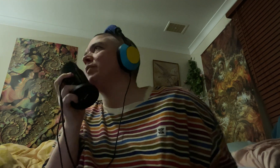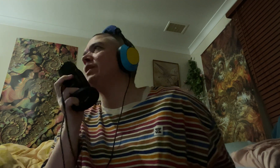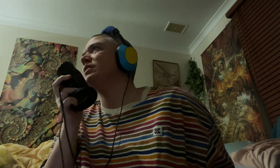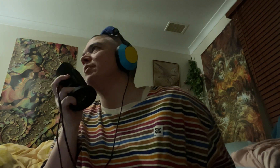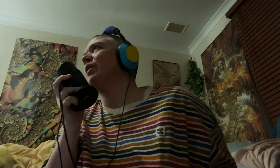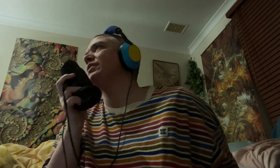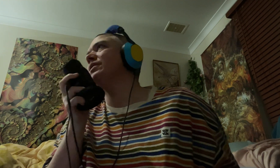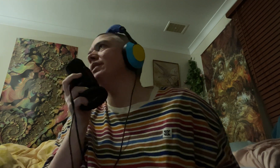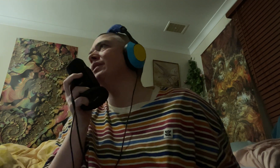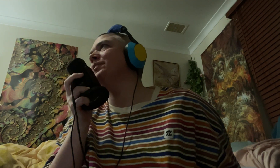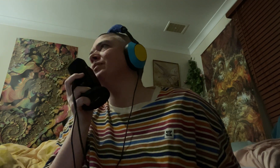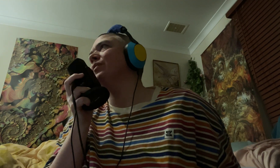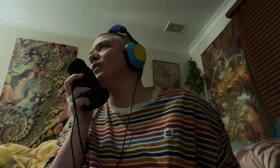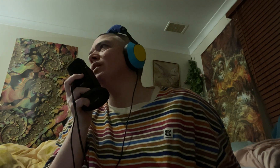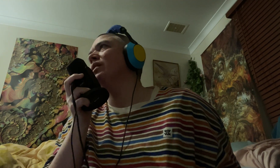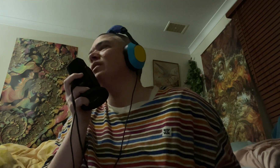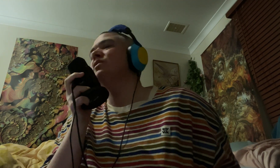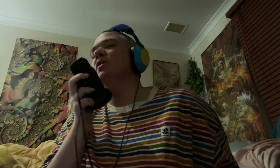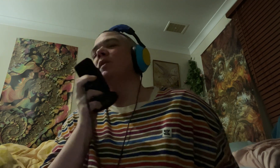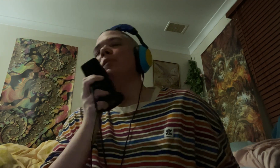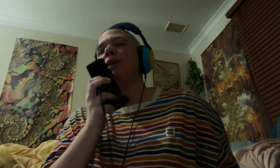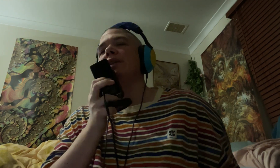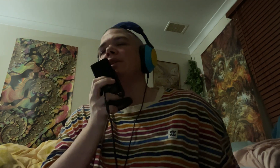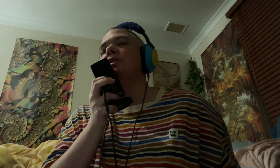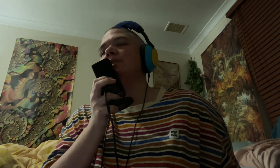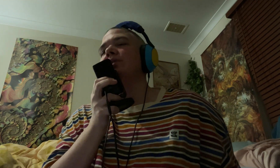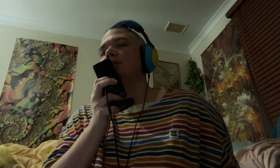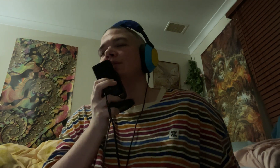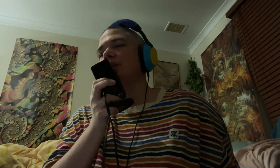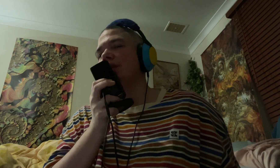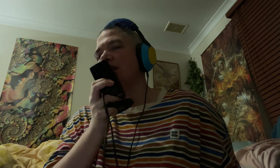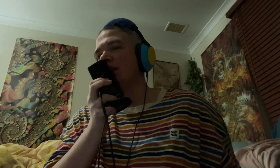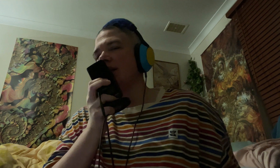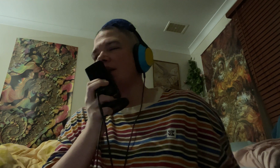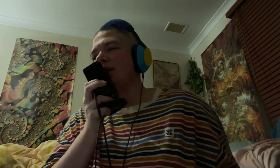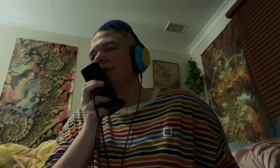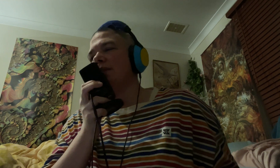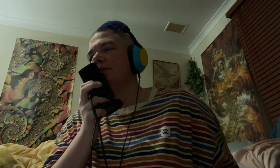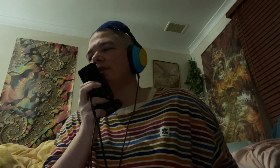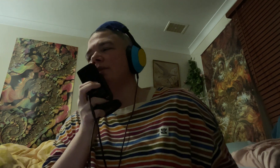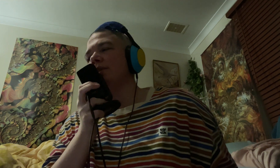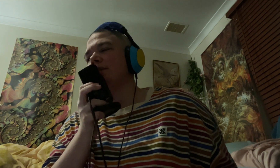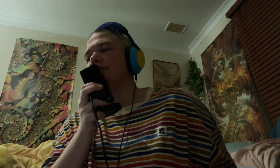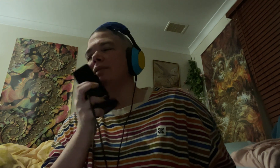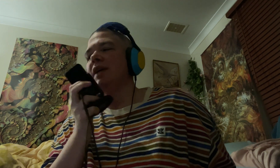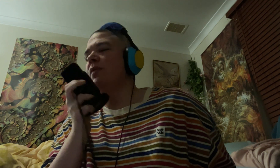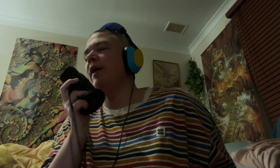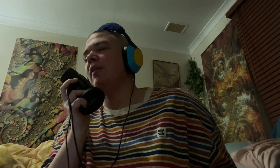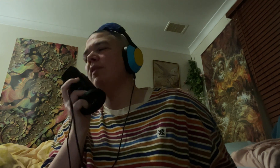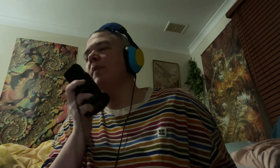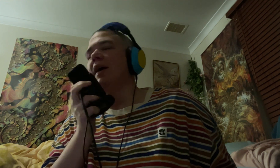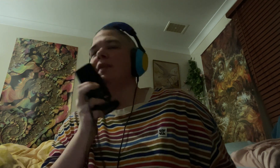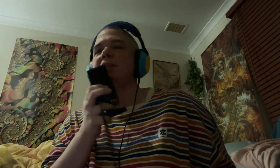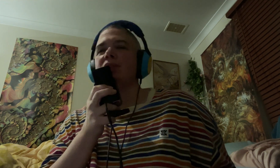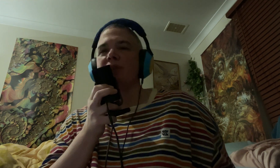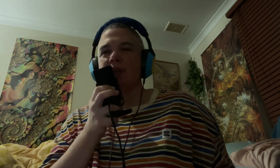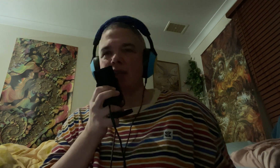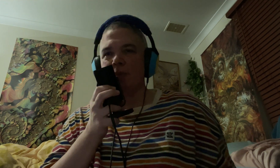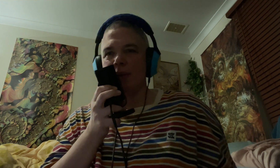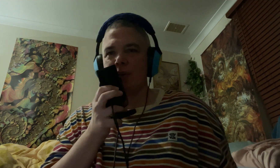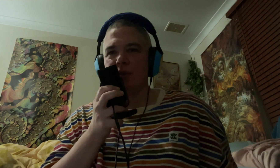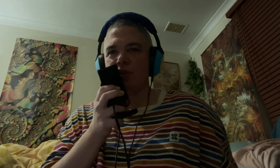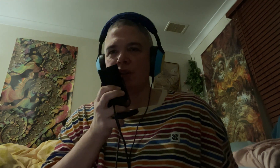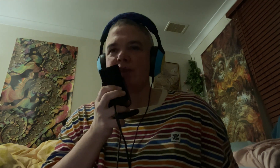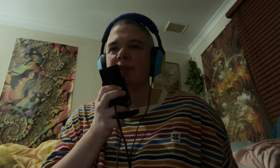thing for me to be processing. So I want to break it down into chunks, I think. And yeah, right off the bat, they start